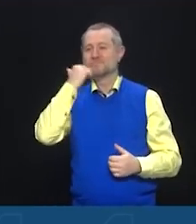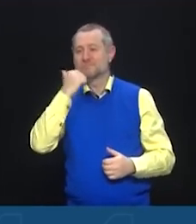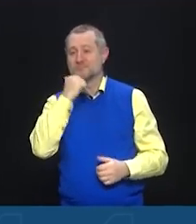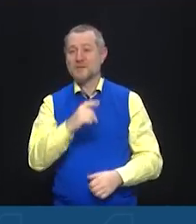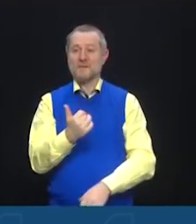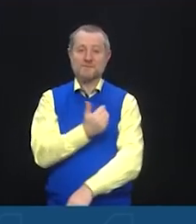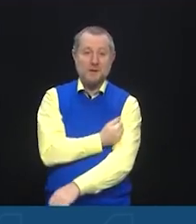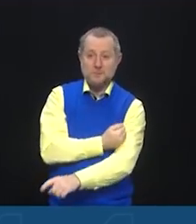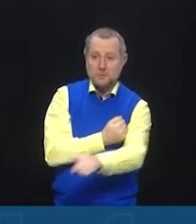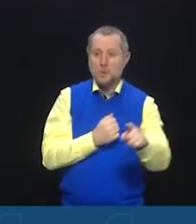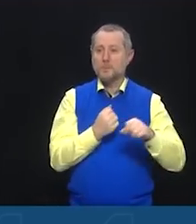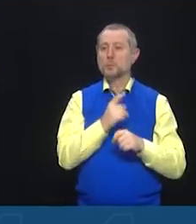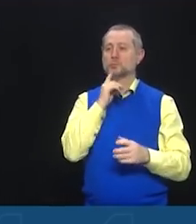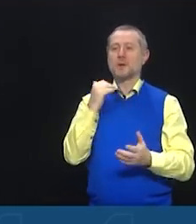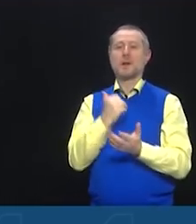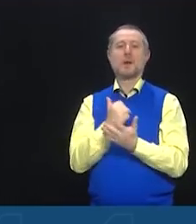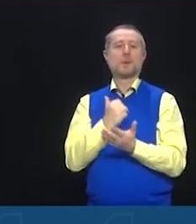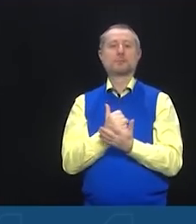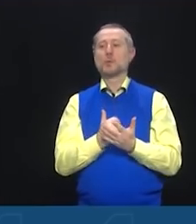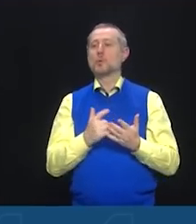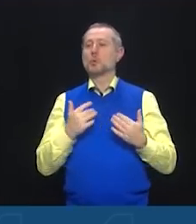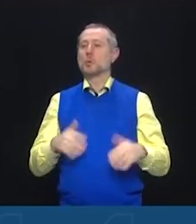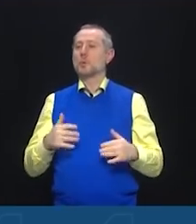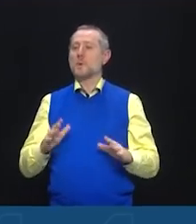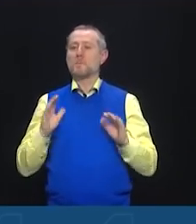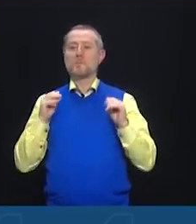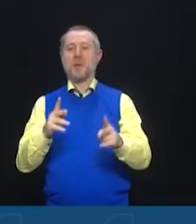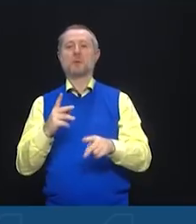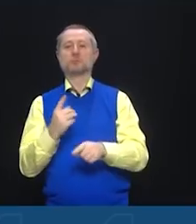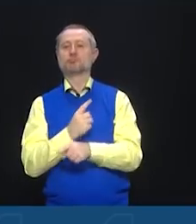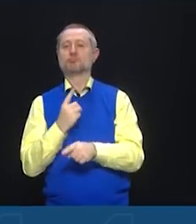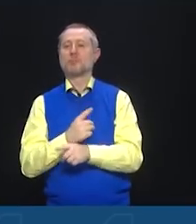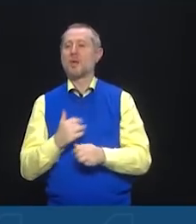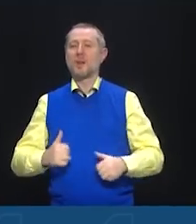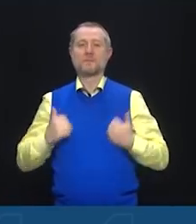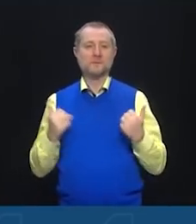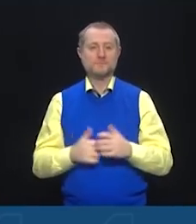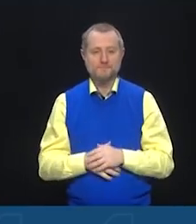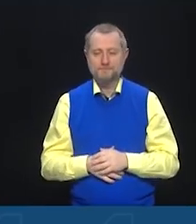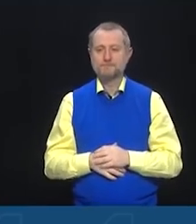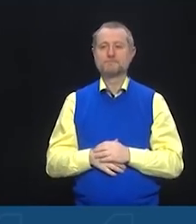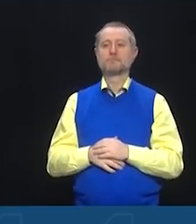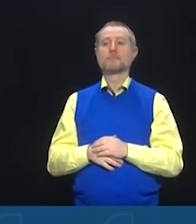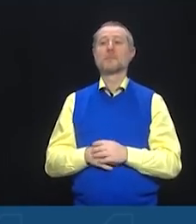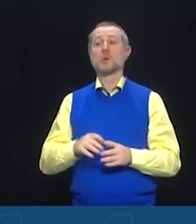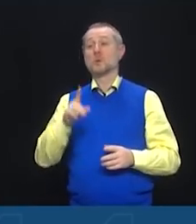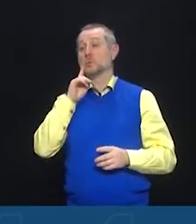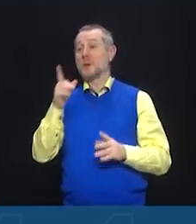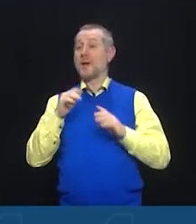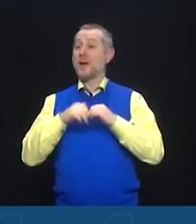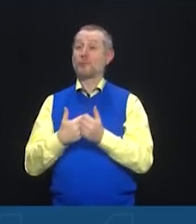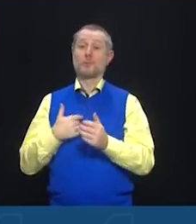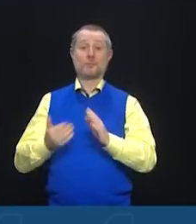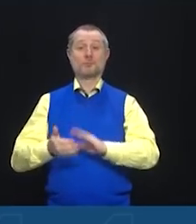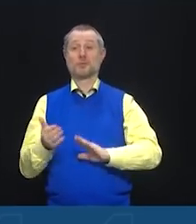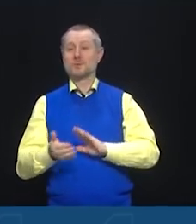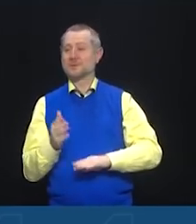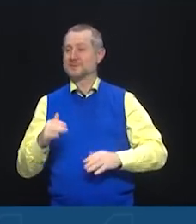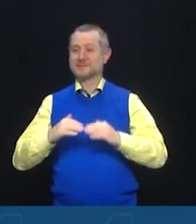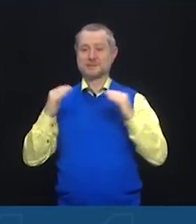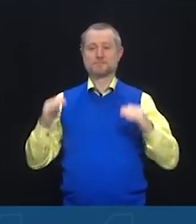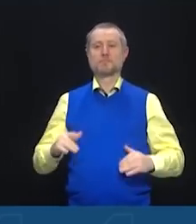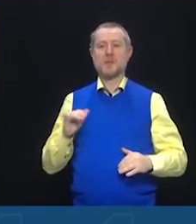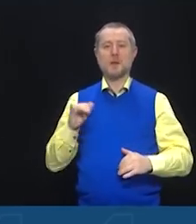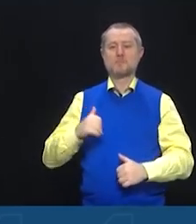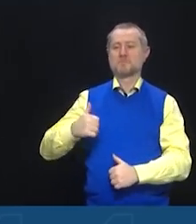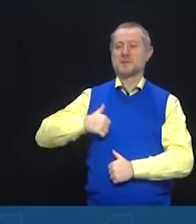true difference in our ability to get back to normal. And we had basically a military-style operation to get more children vaccinated